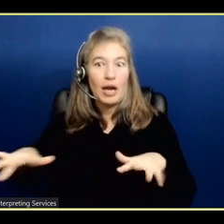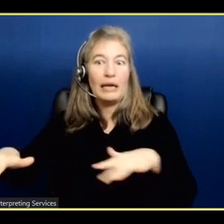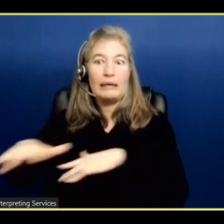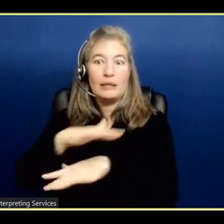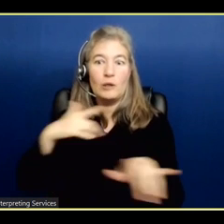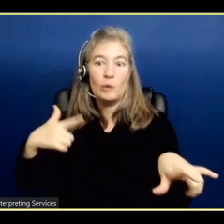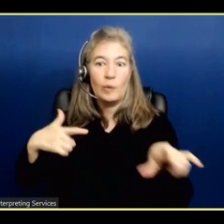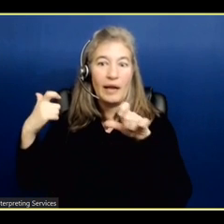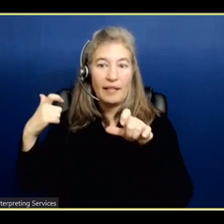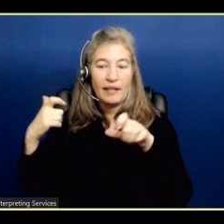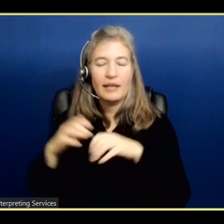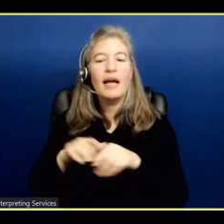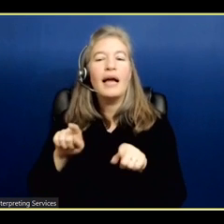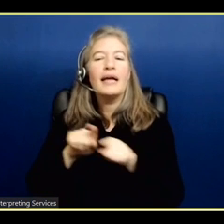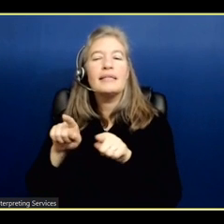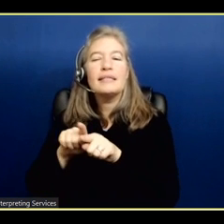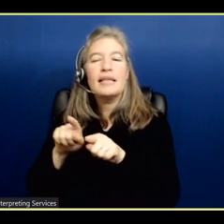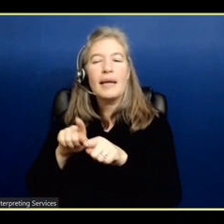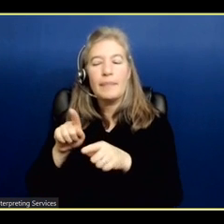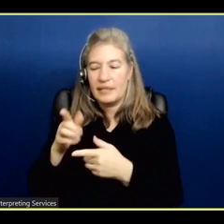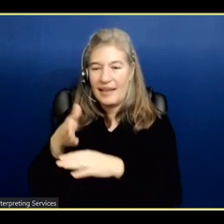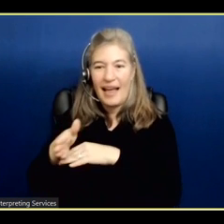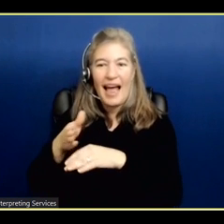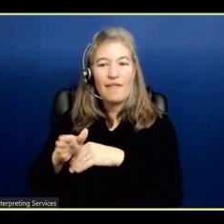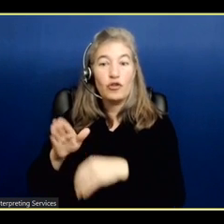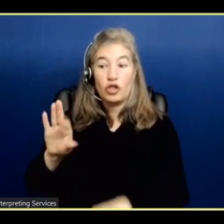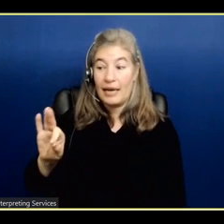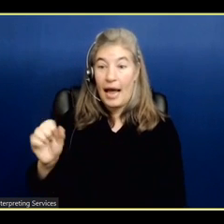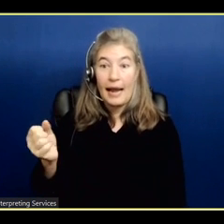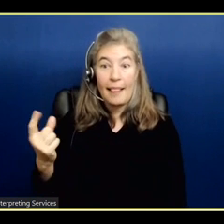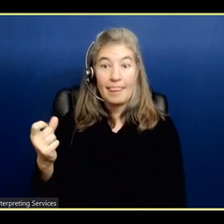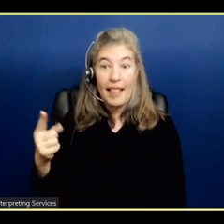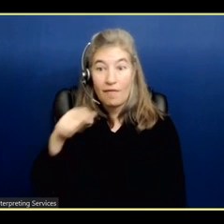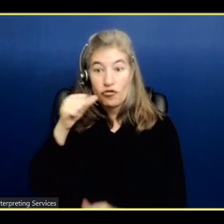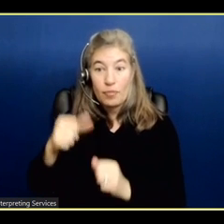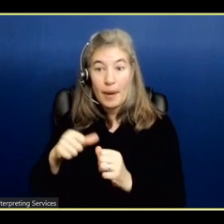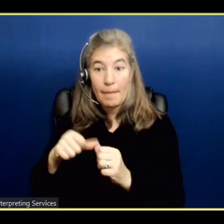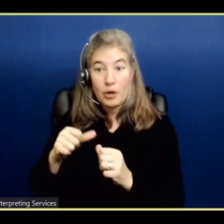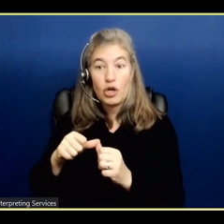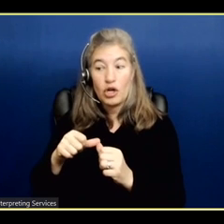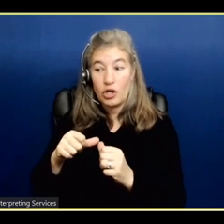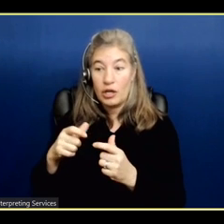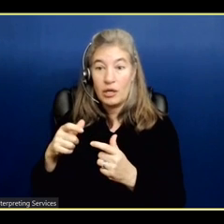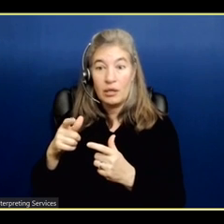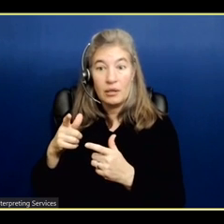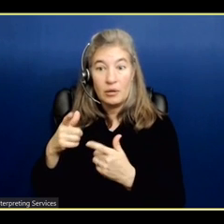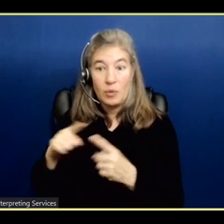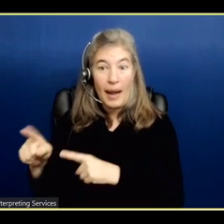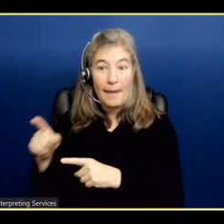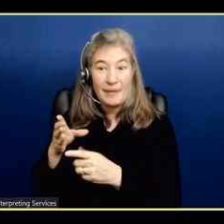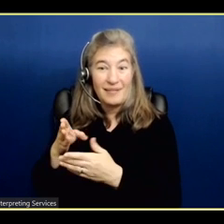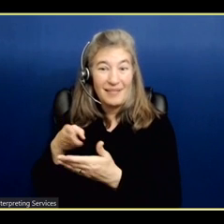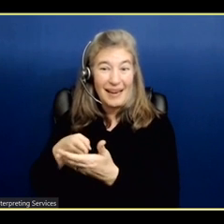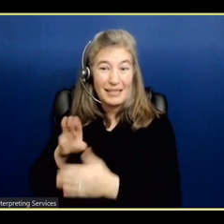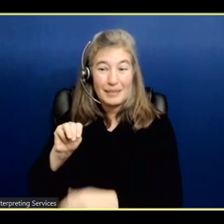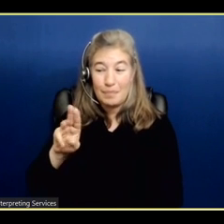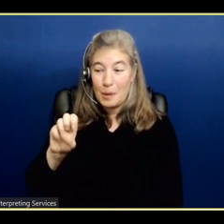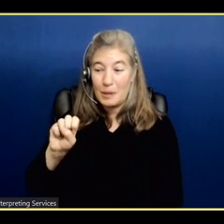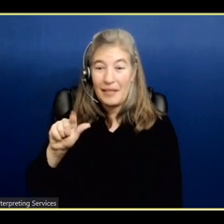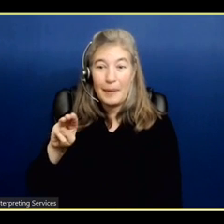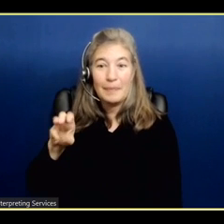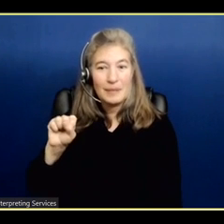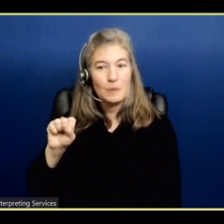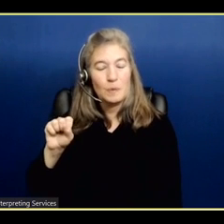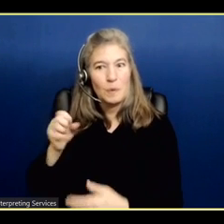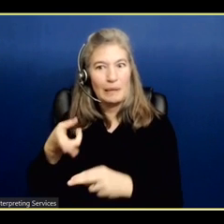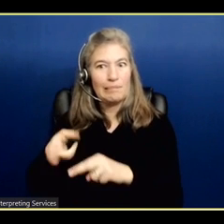coronavirus as the Chinese virus and Kung Flu. Media outlets are using photos of Asians wearing face masks as the visual spread